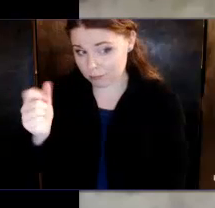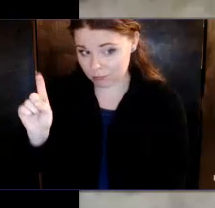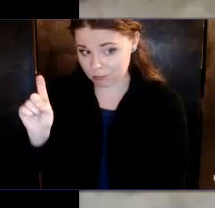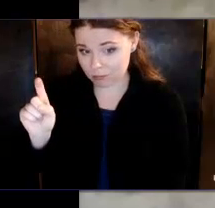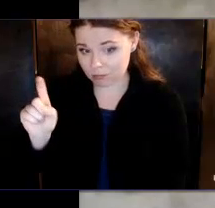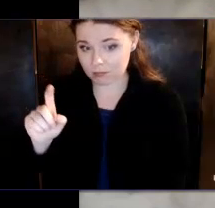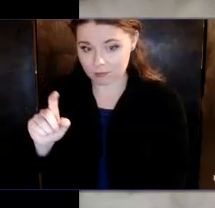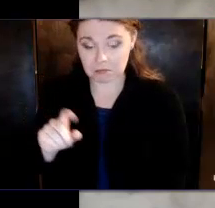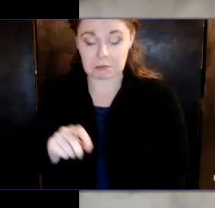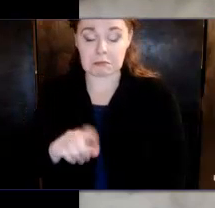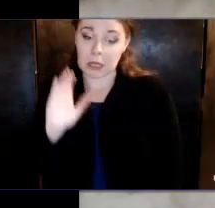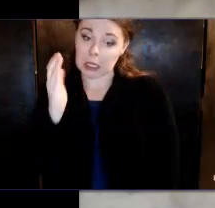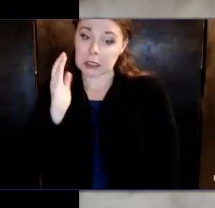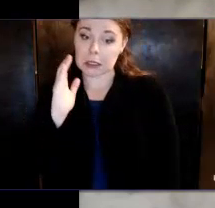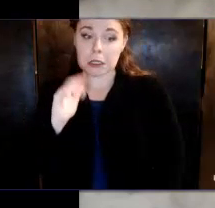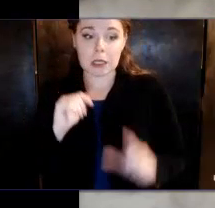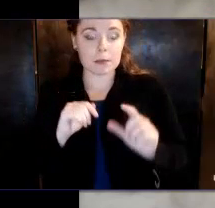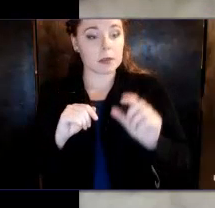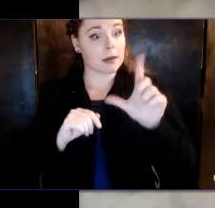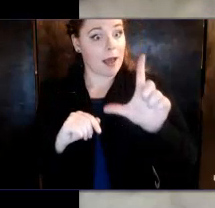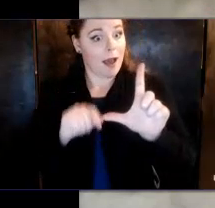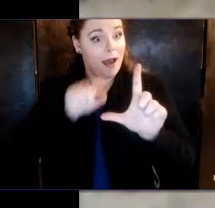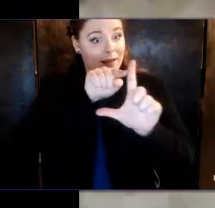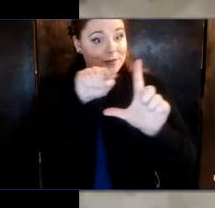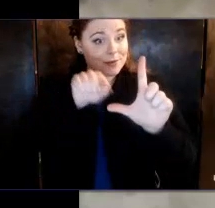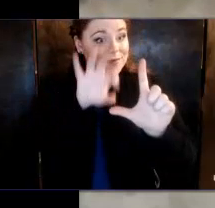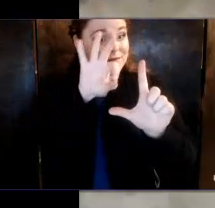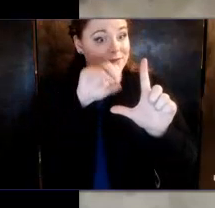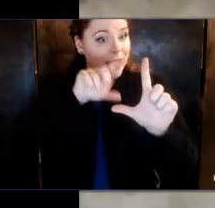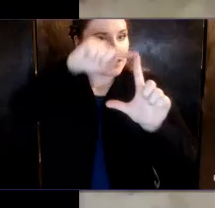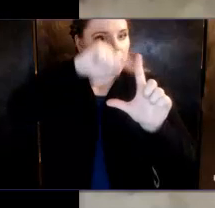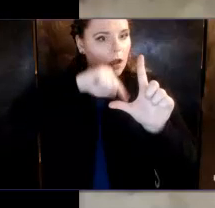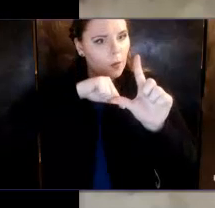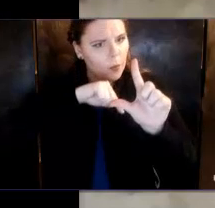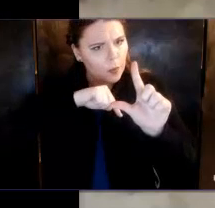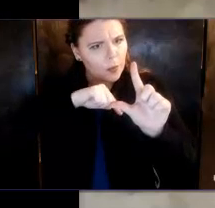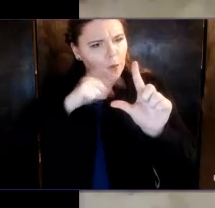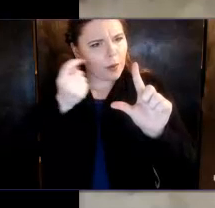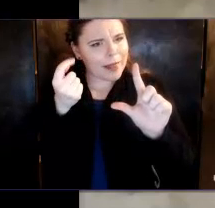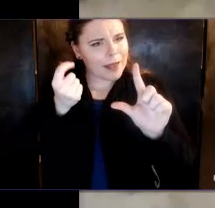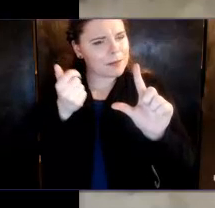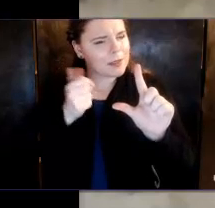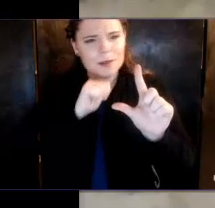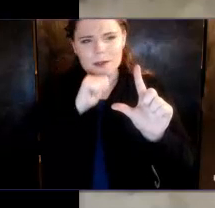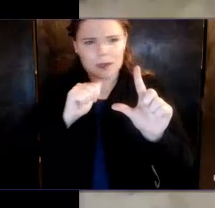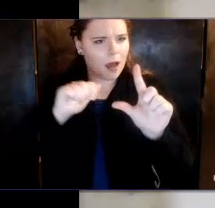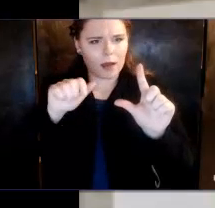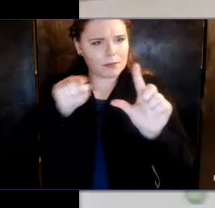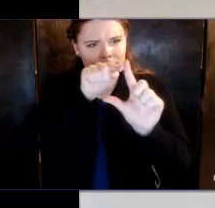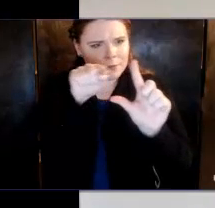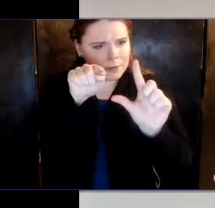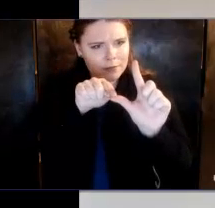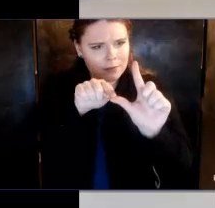This does kind of look like it's a little bit smaller than a right angle, and a right angle is 90, so I think we're good to go.